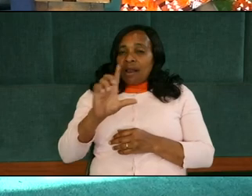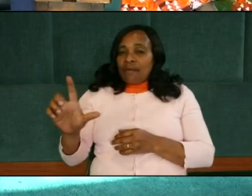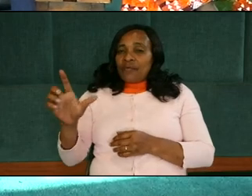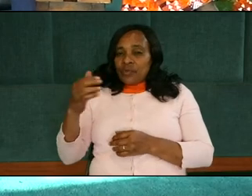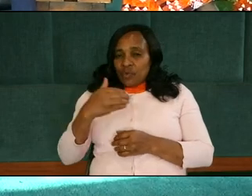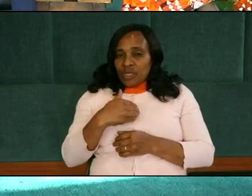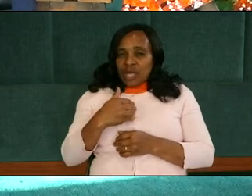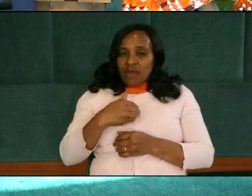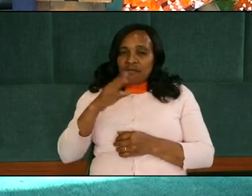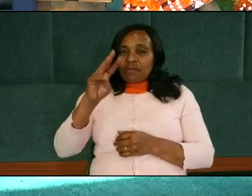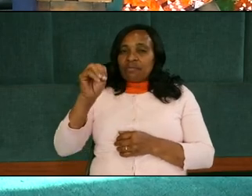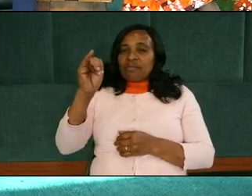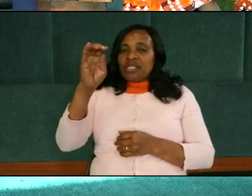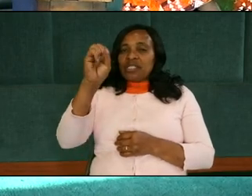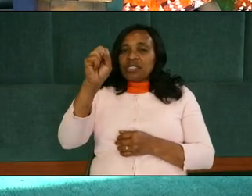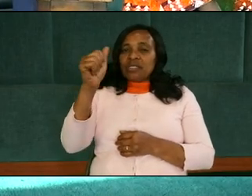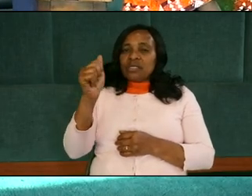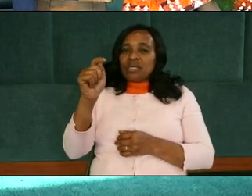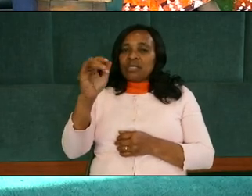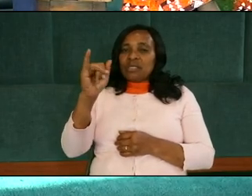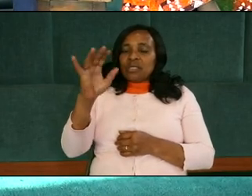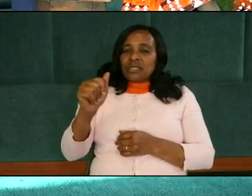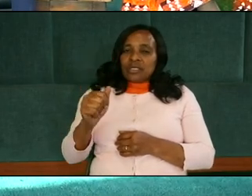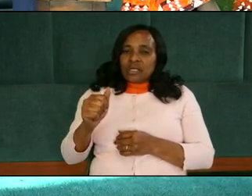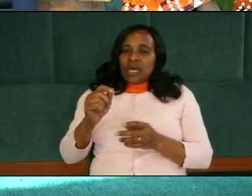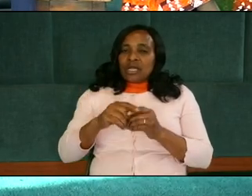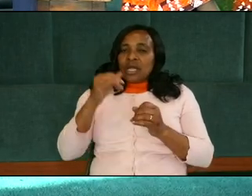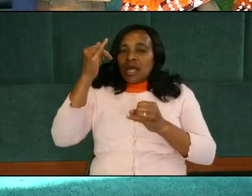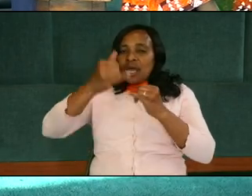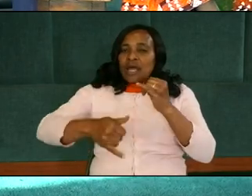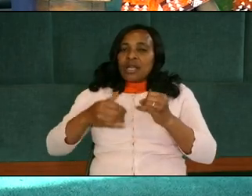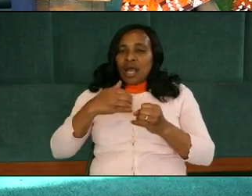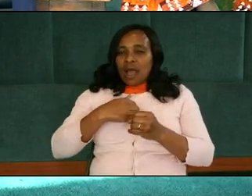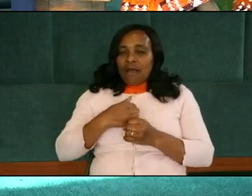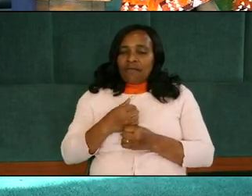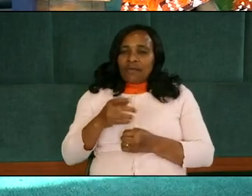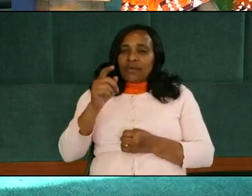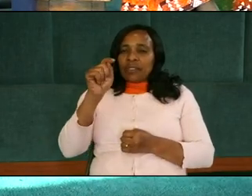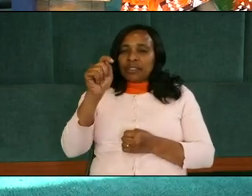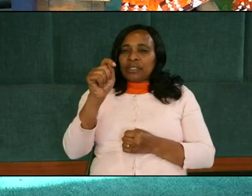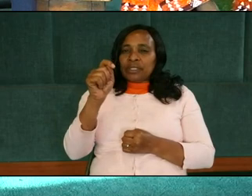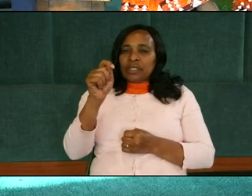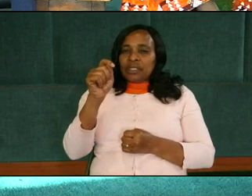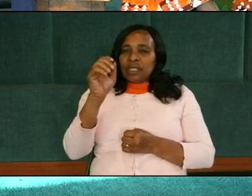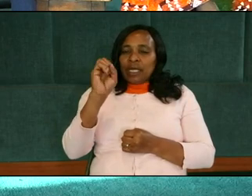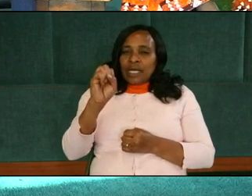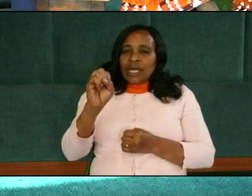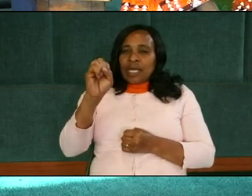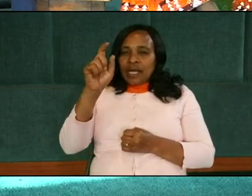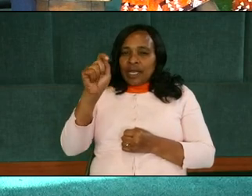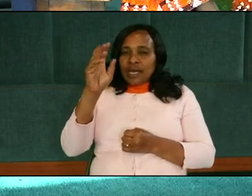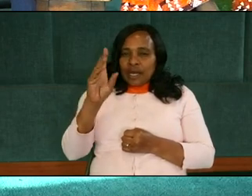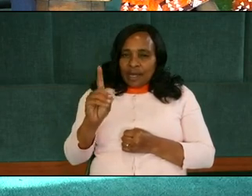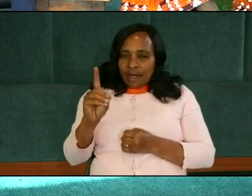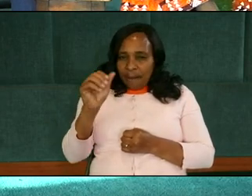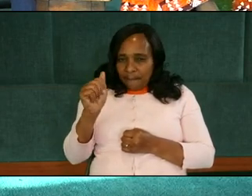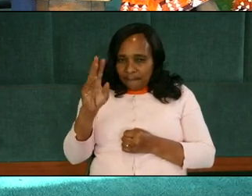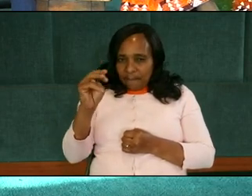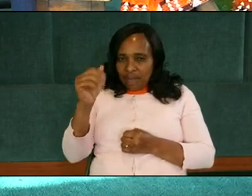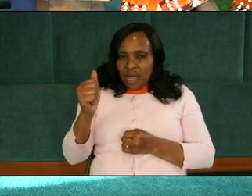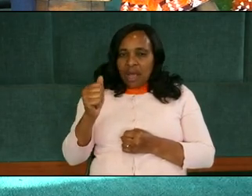have Misati. And at the very end, we have Elsie Dama. And she will be taking us through the key